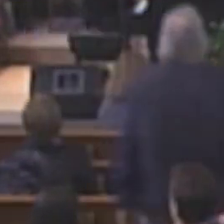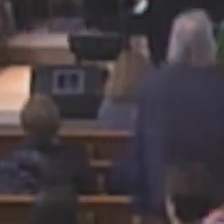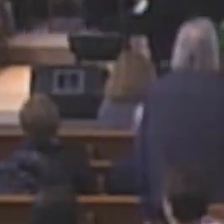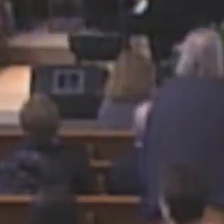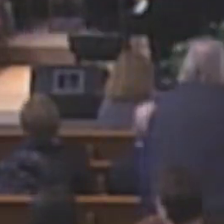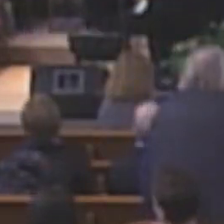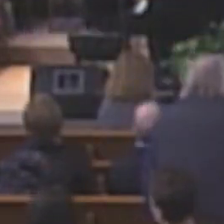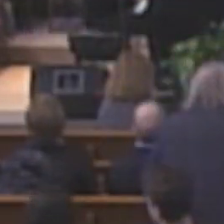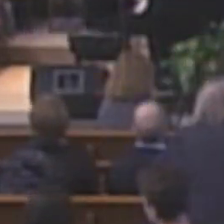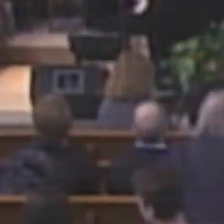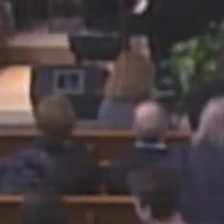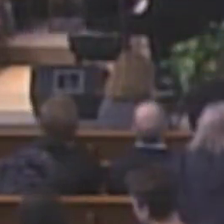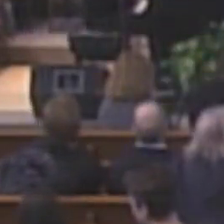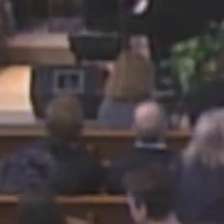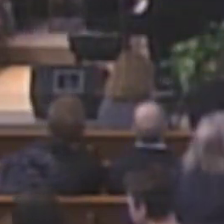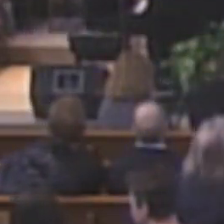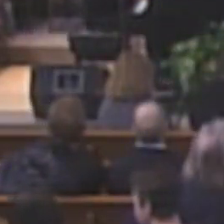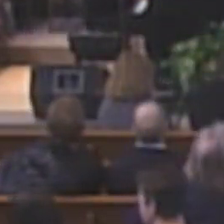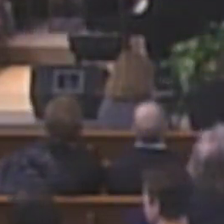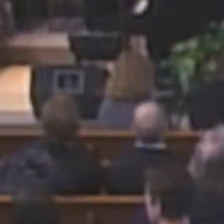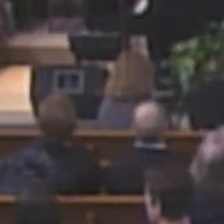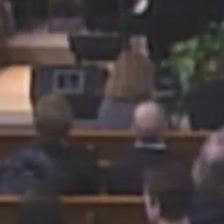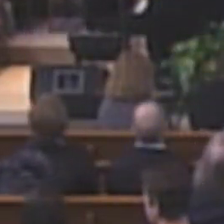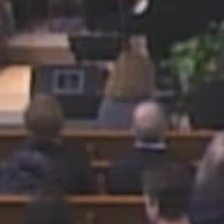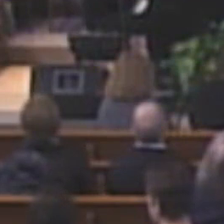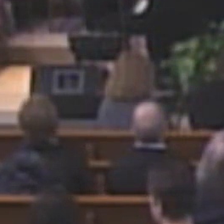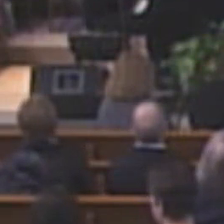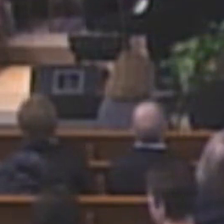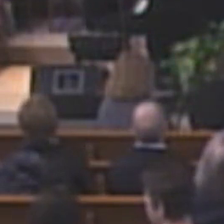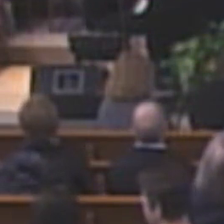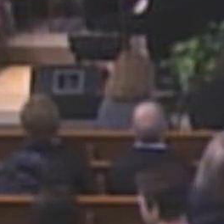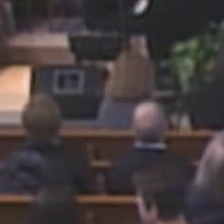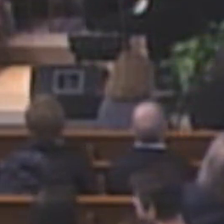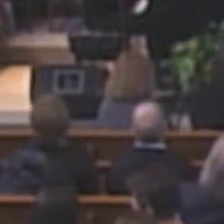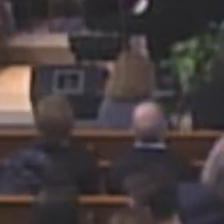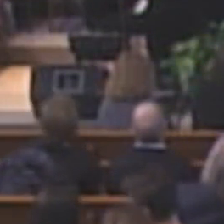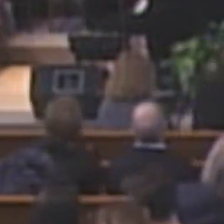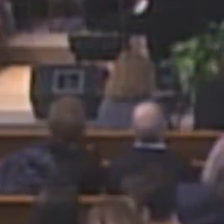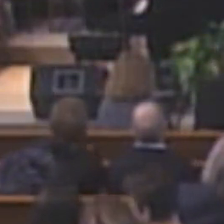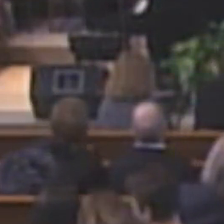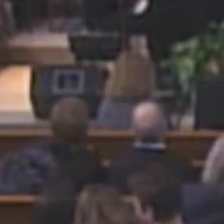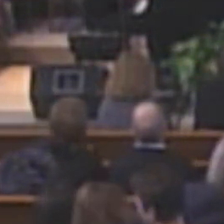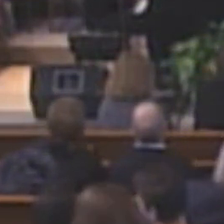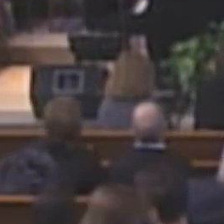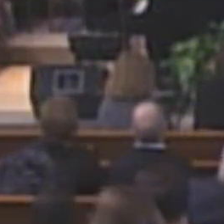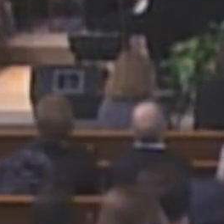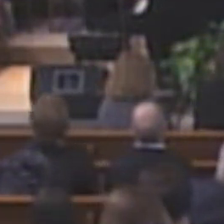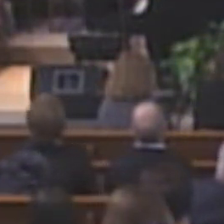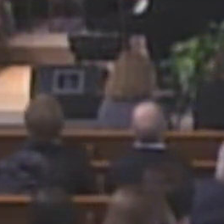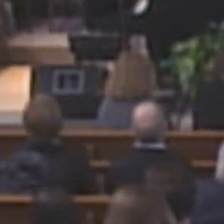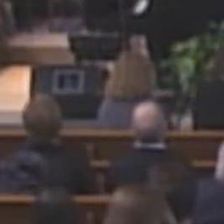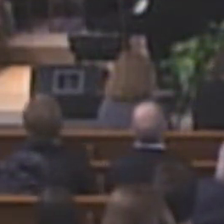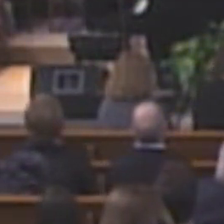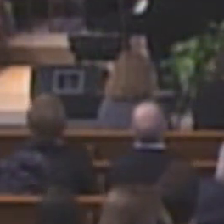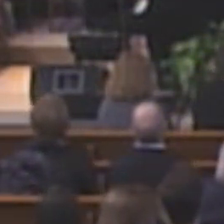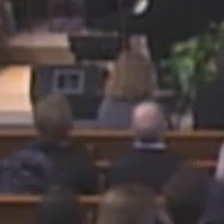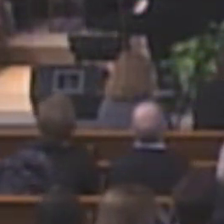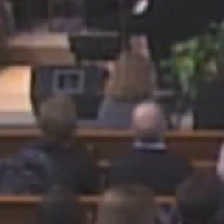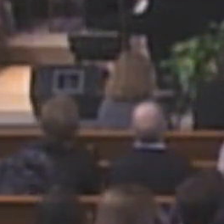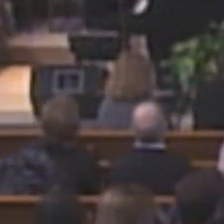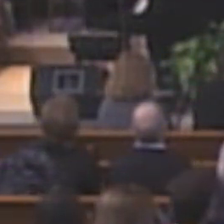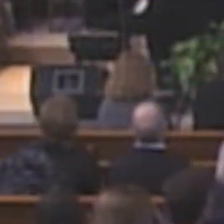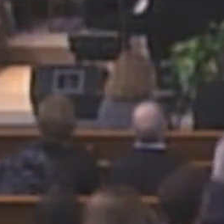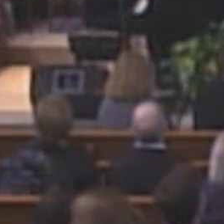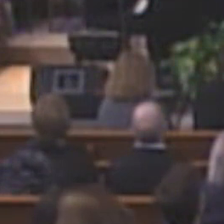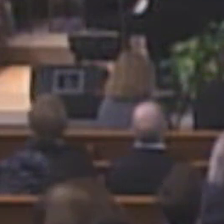and recognize that there are ties between us, all men and women, living on